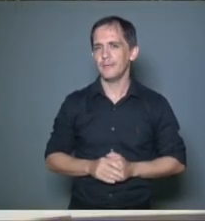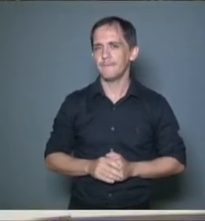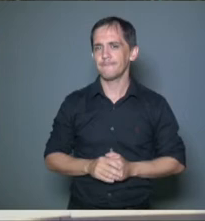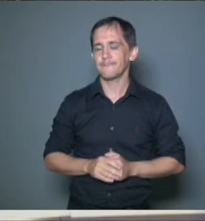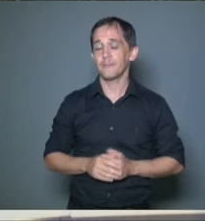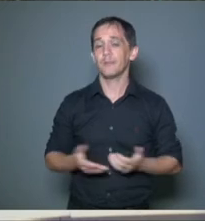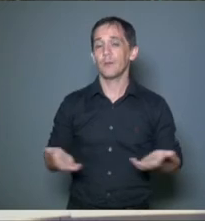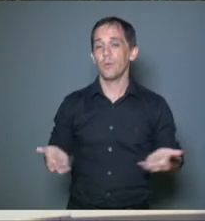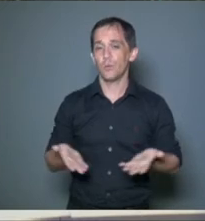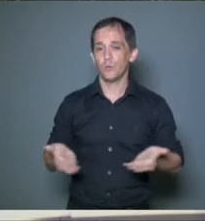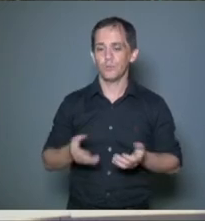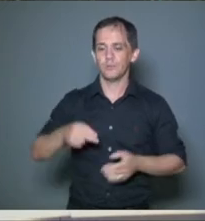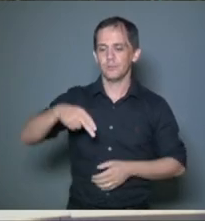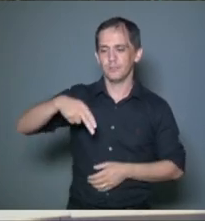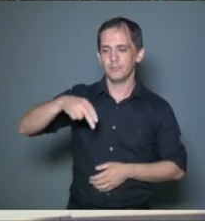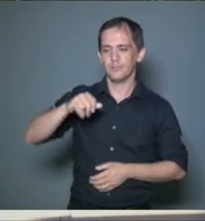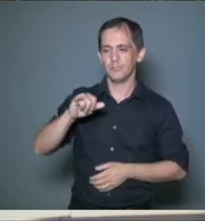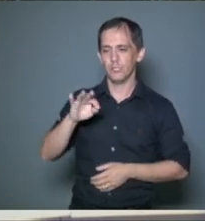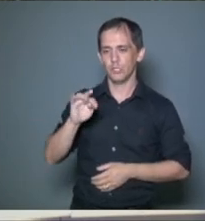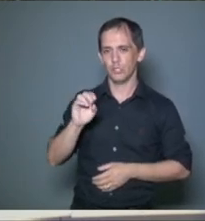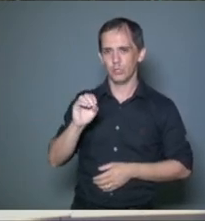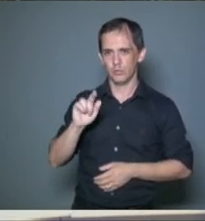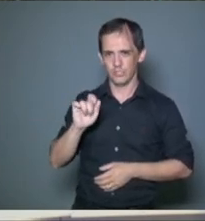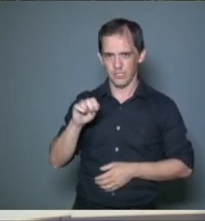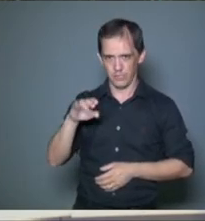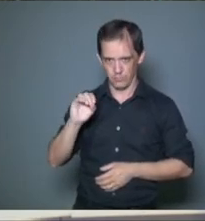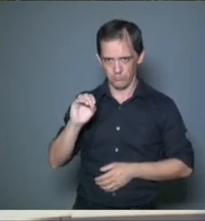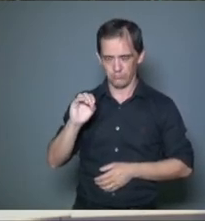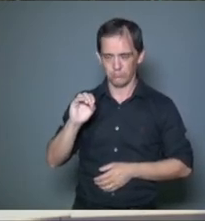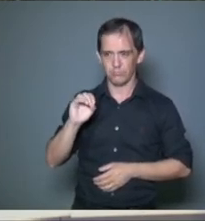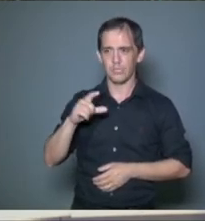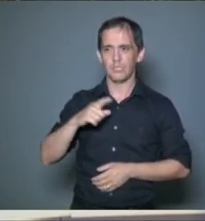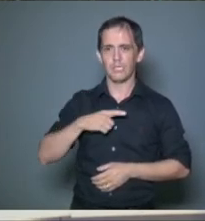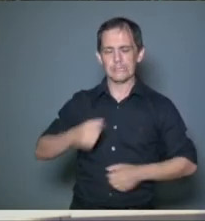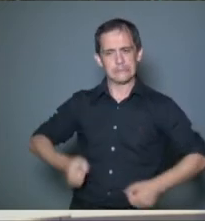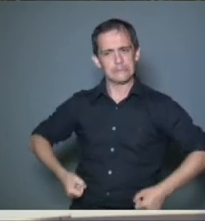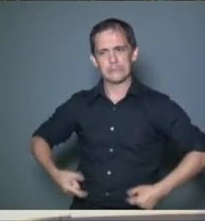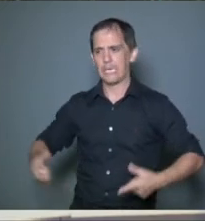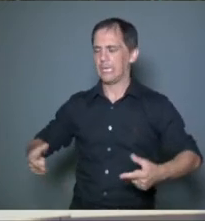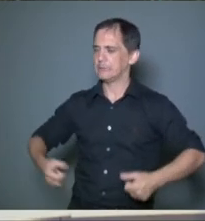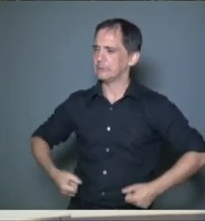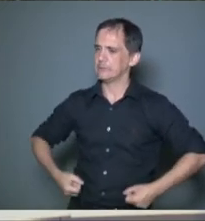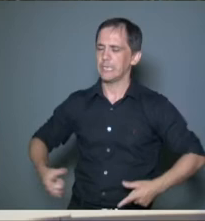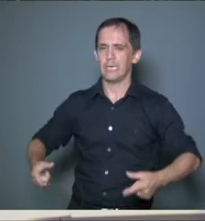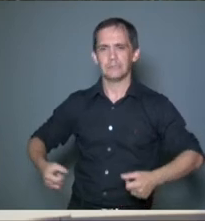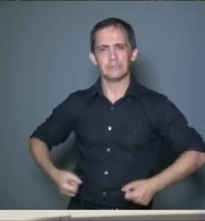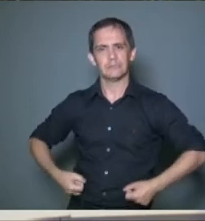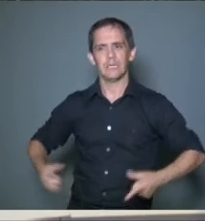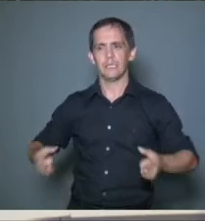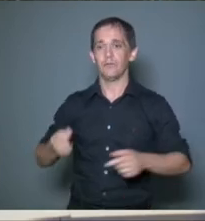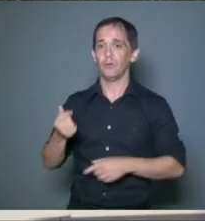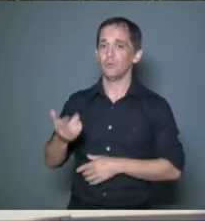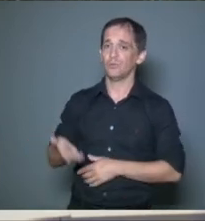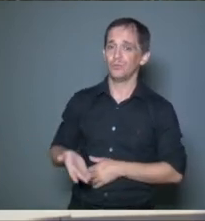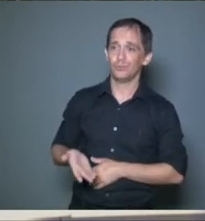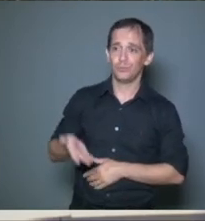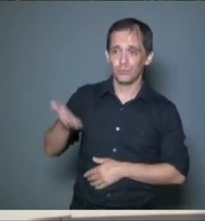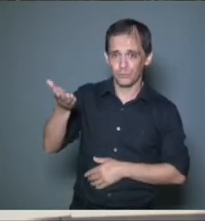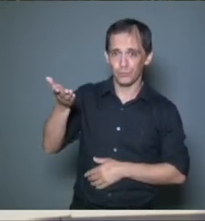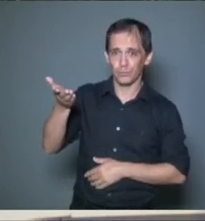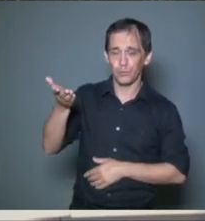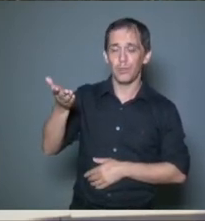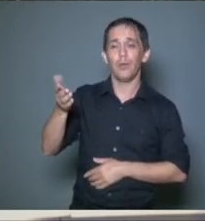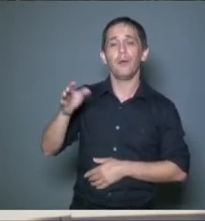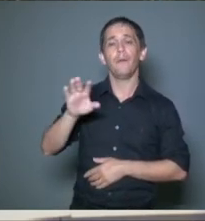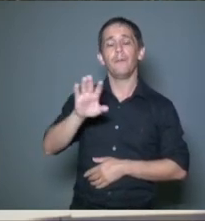because the natural gas price today is what's driving the cost of nitrogen up. And prices